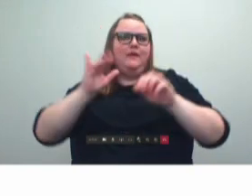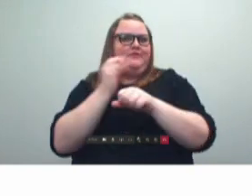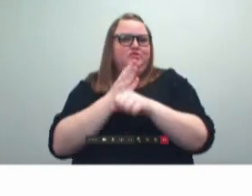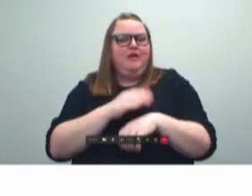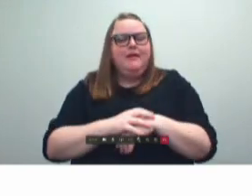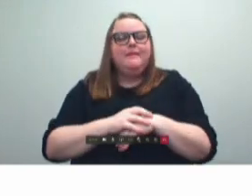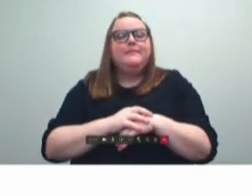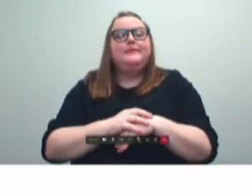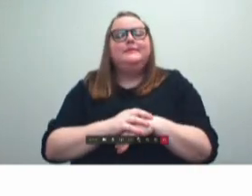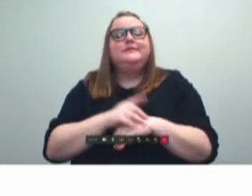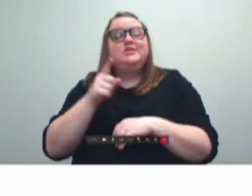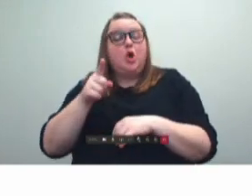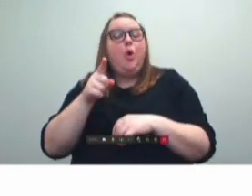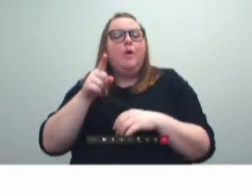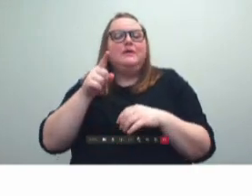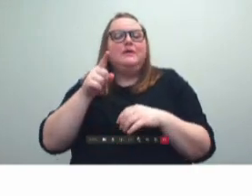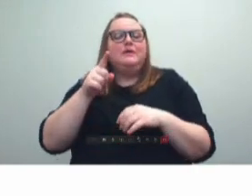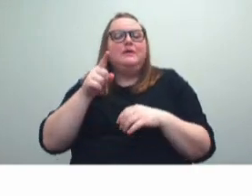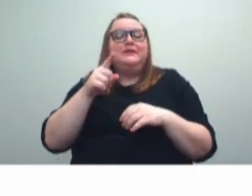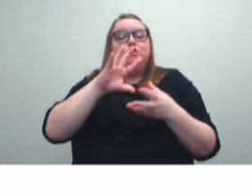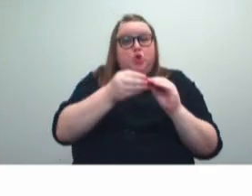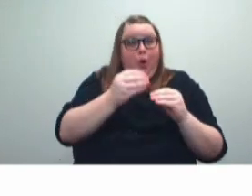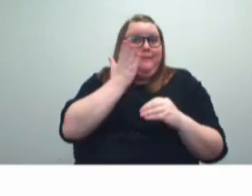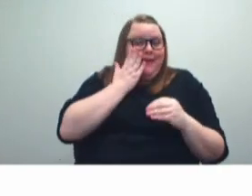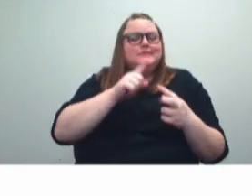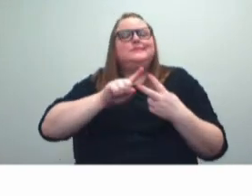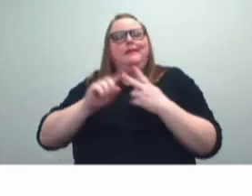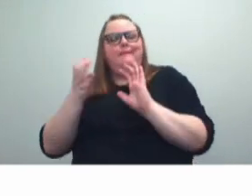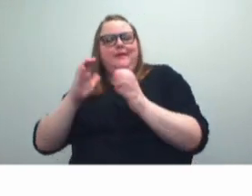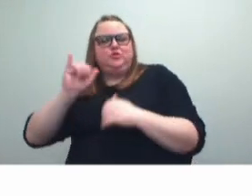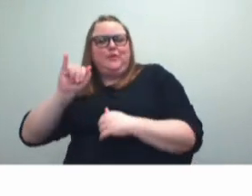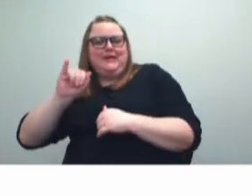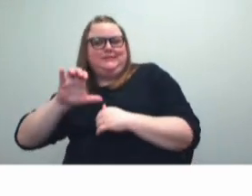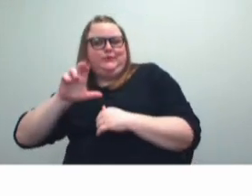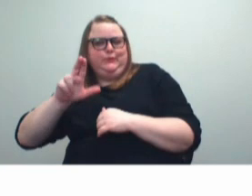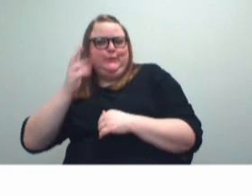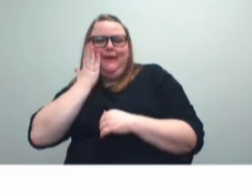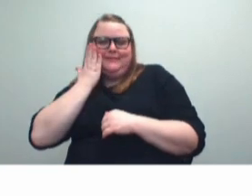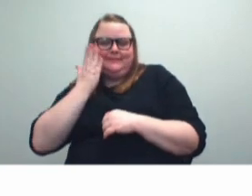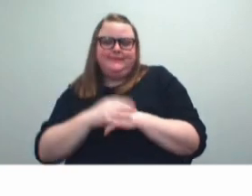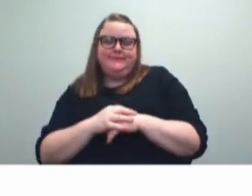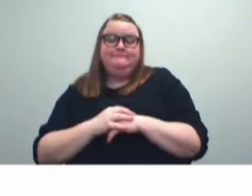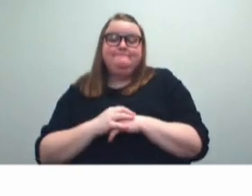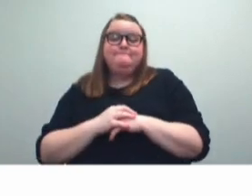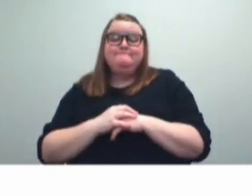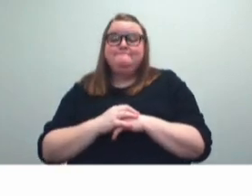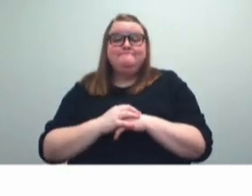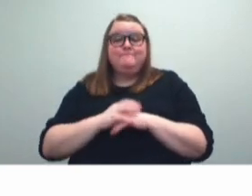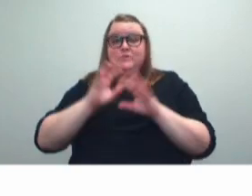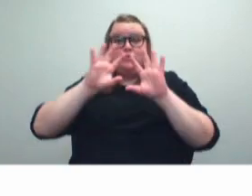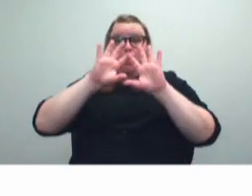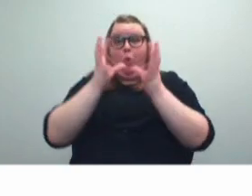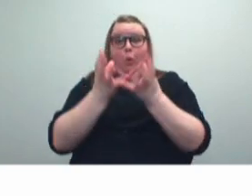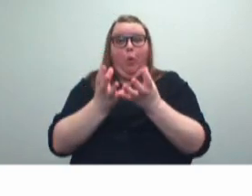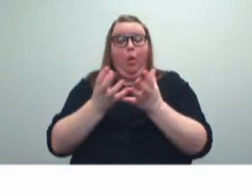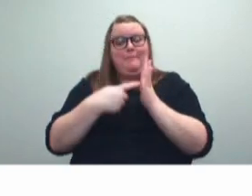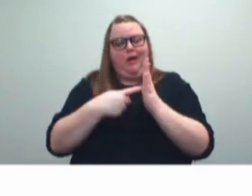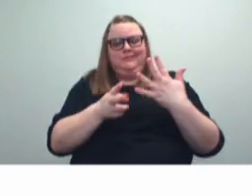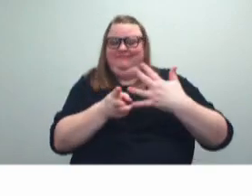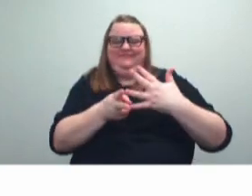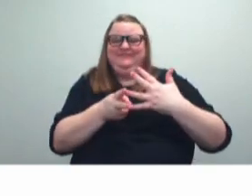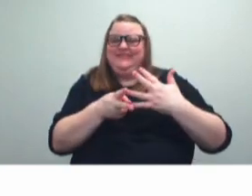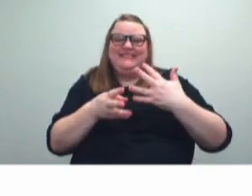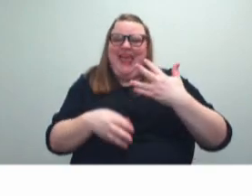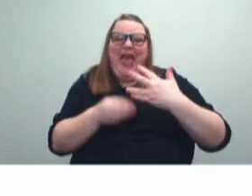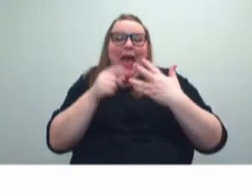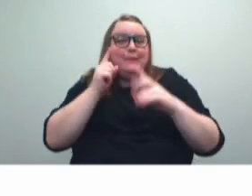ICU beds. So throughout the whole model, these aspects have been contributing very little, if anything, to the score. And so